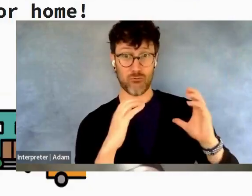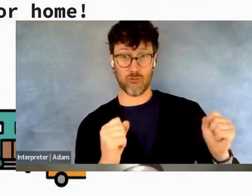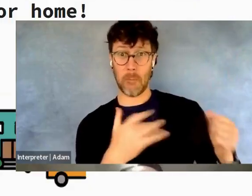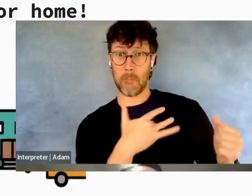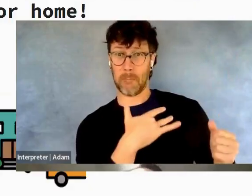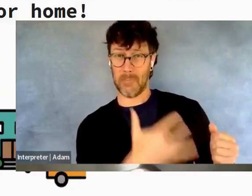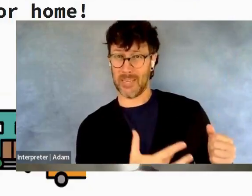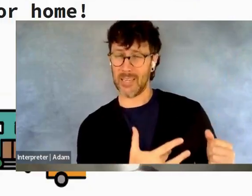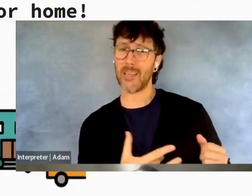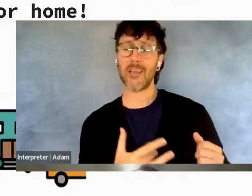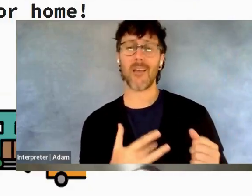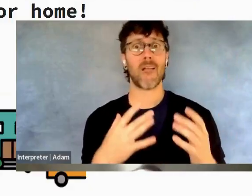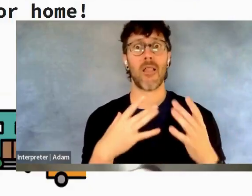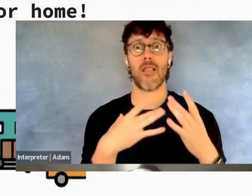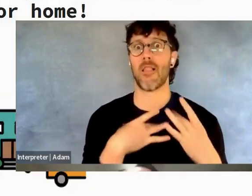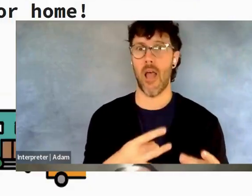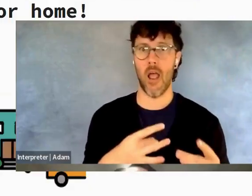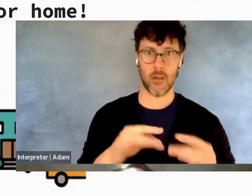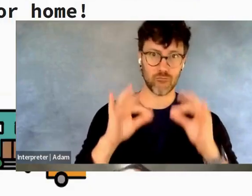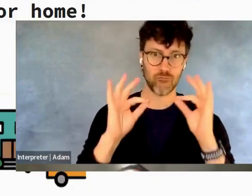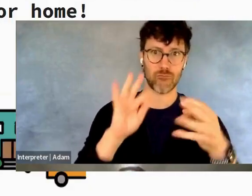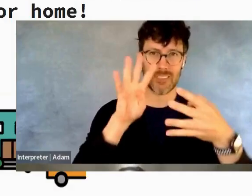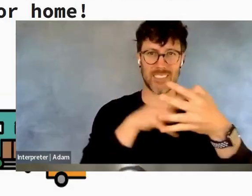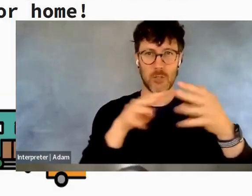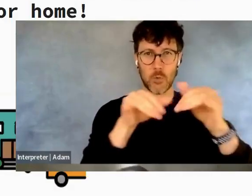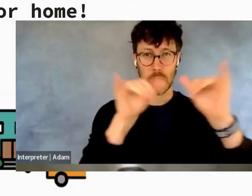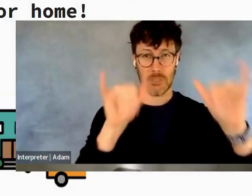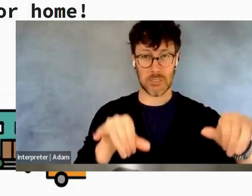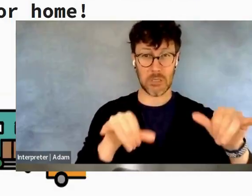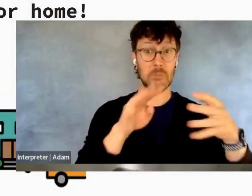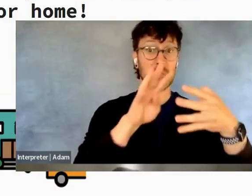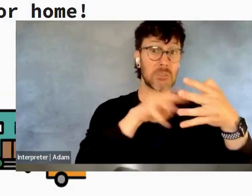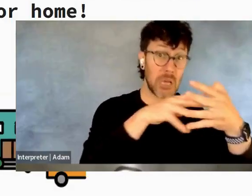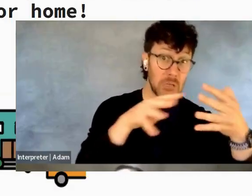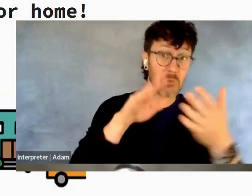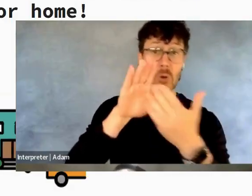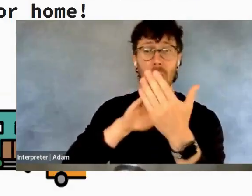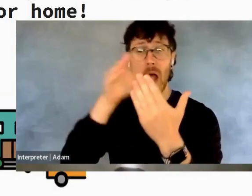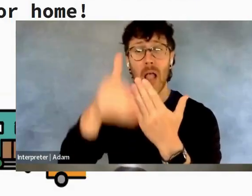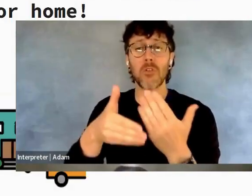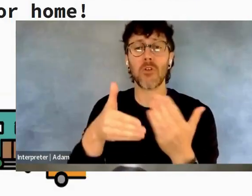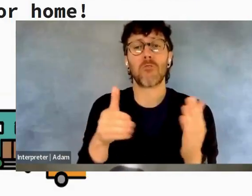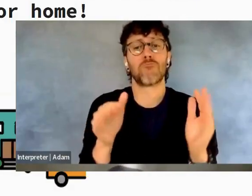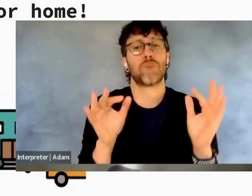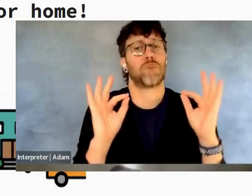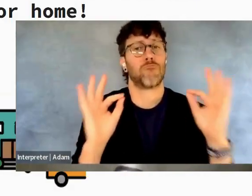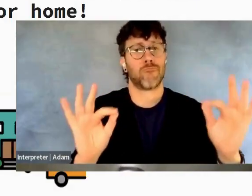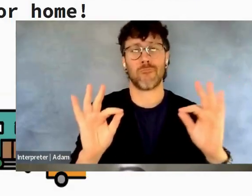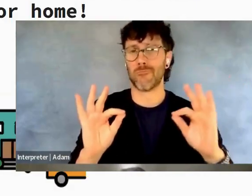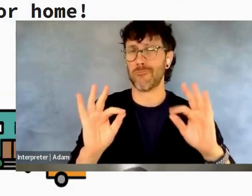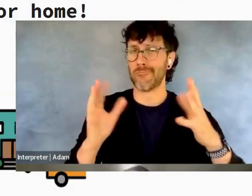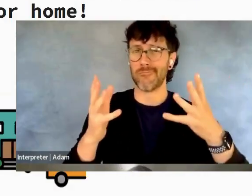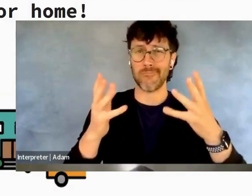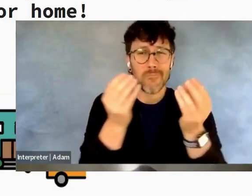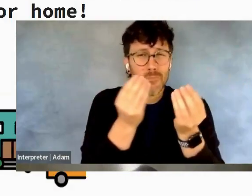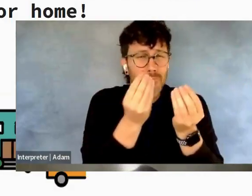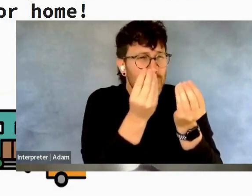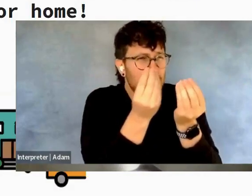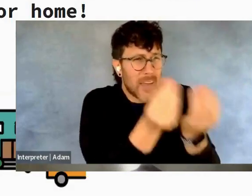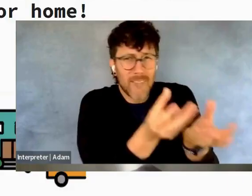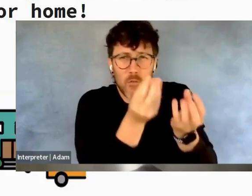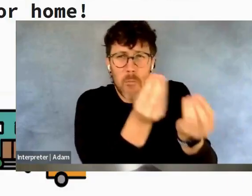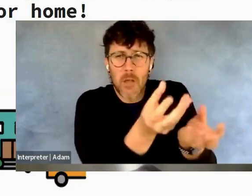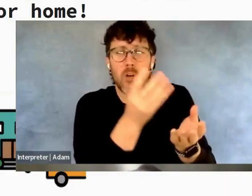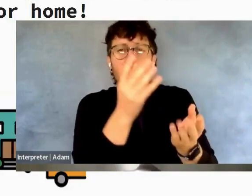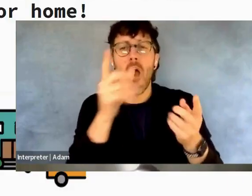schedule system. Calendar systems and schedule systems are a great way to provide information about what is going